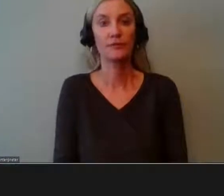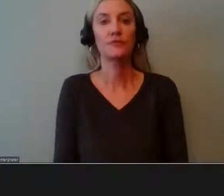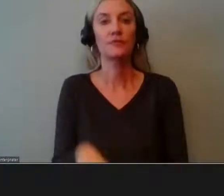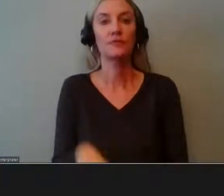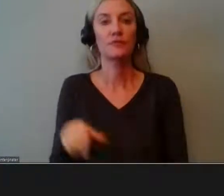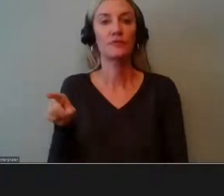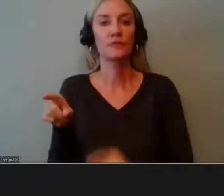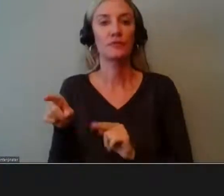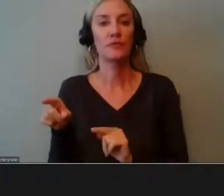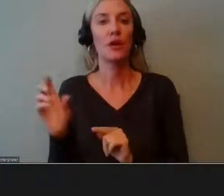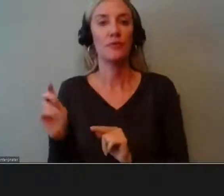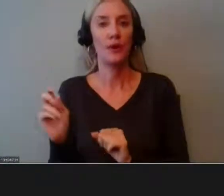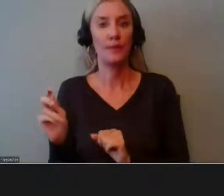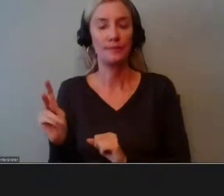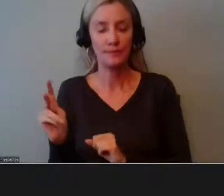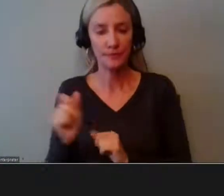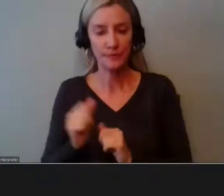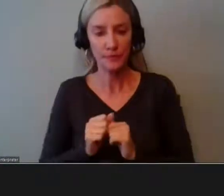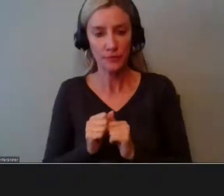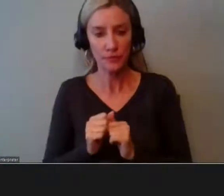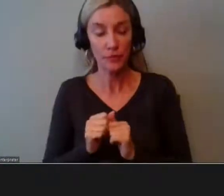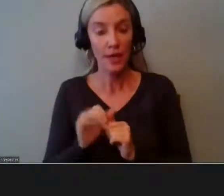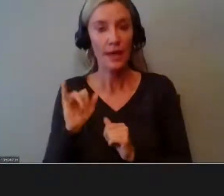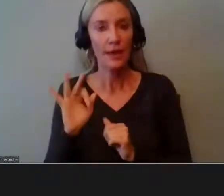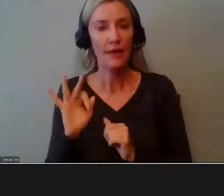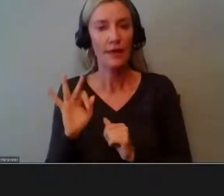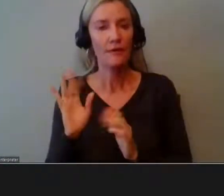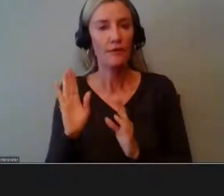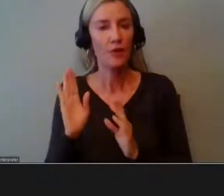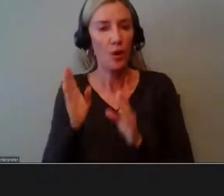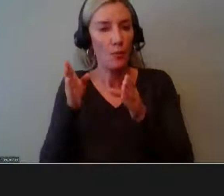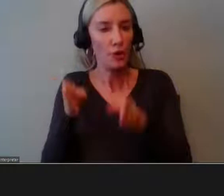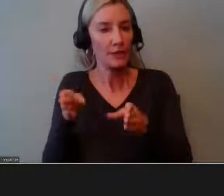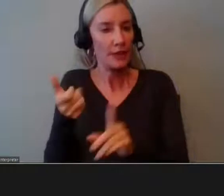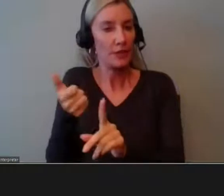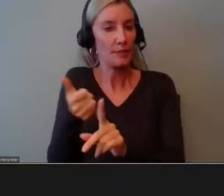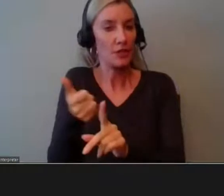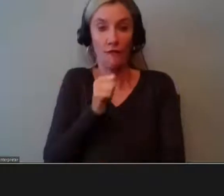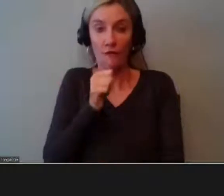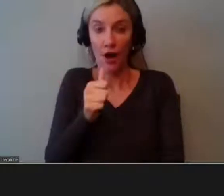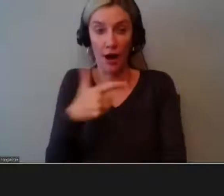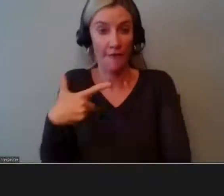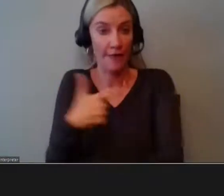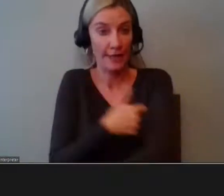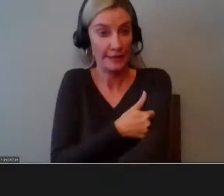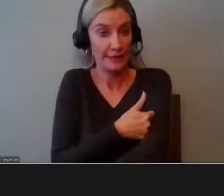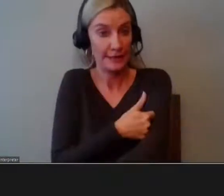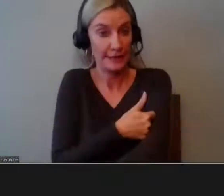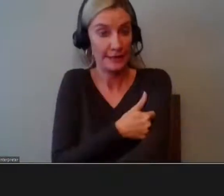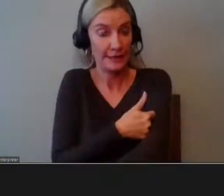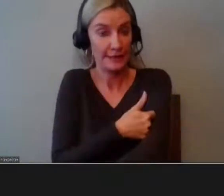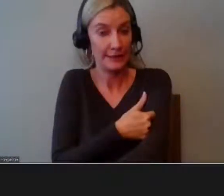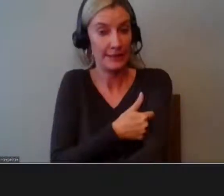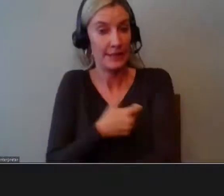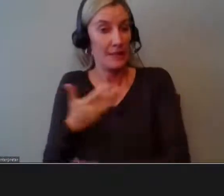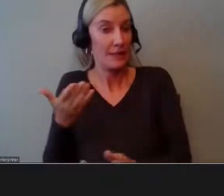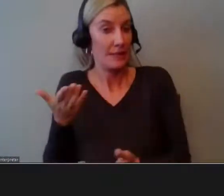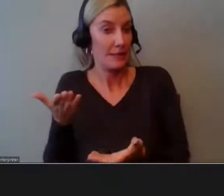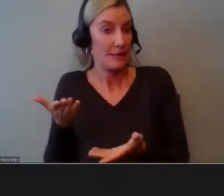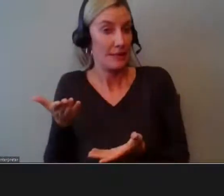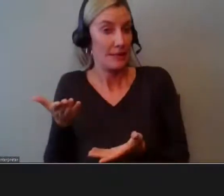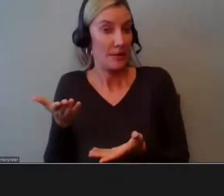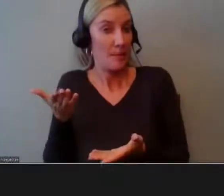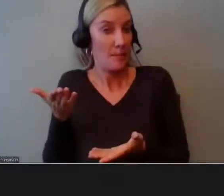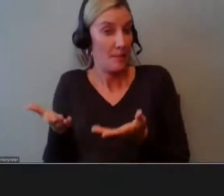Okay, so, but if a person is not vaccinated, could it be an underlying